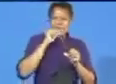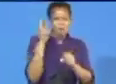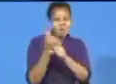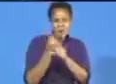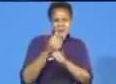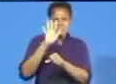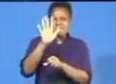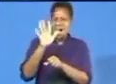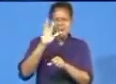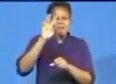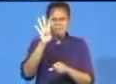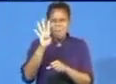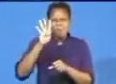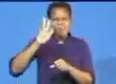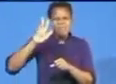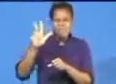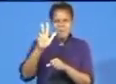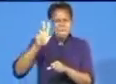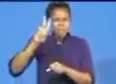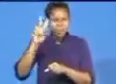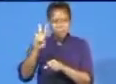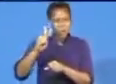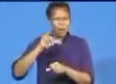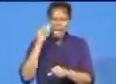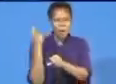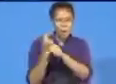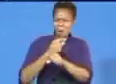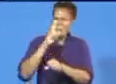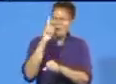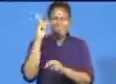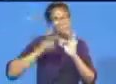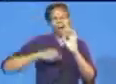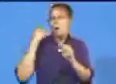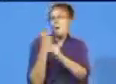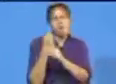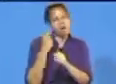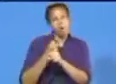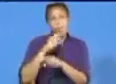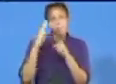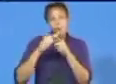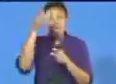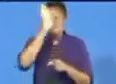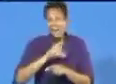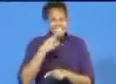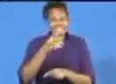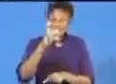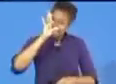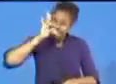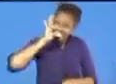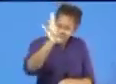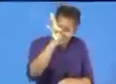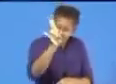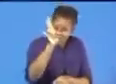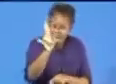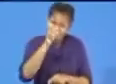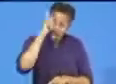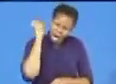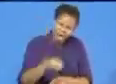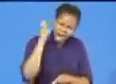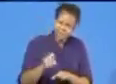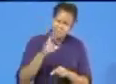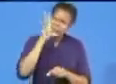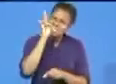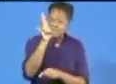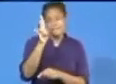do one, three can't do one, two can't do one, and one can't do. When God says seven, it has got to be